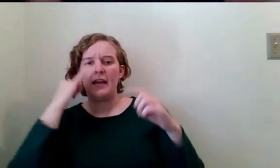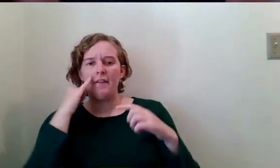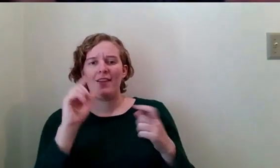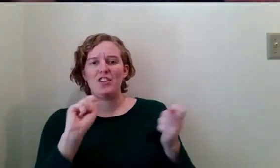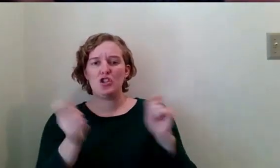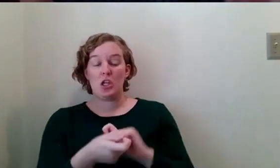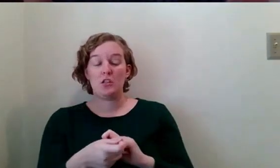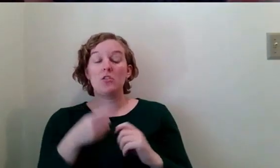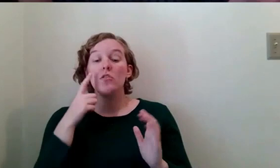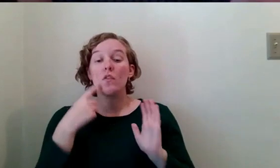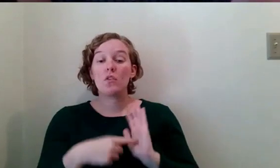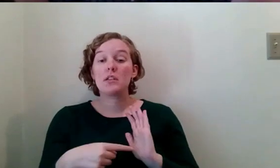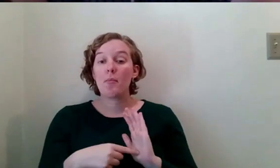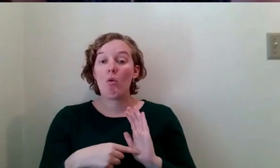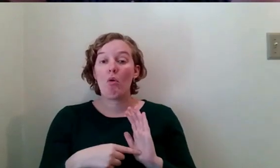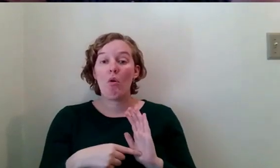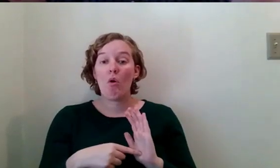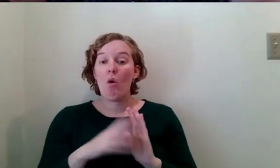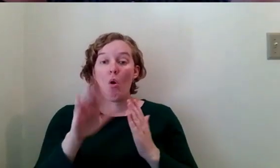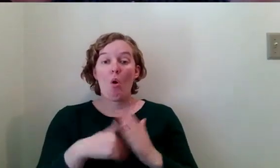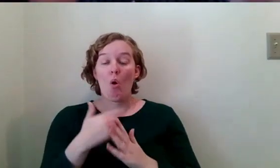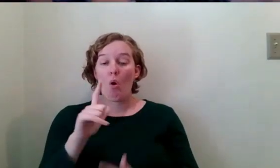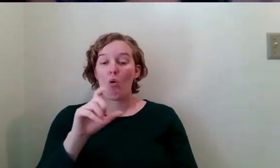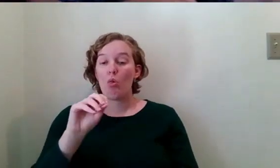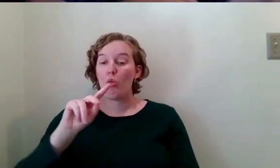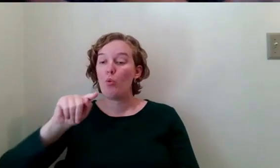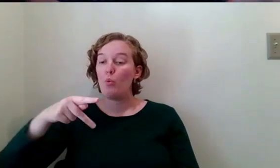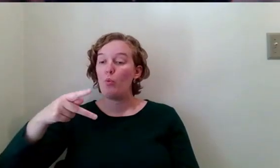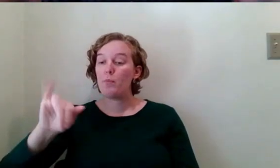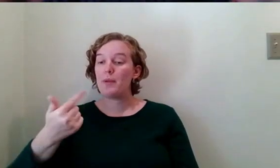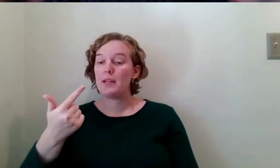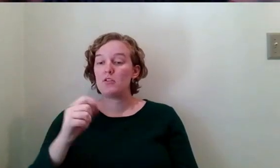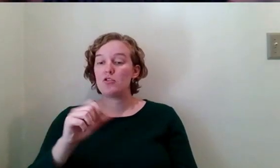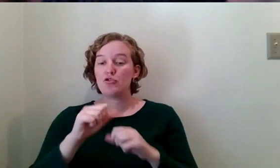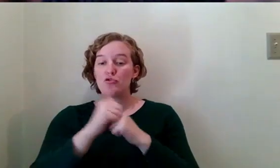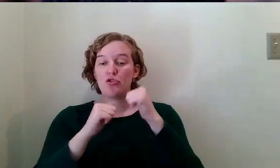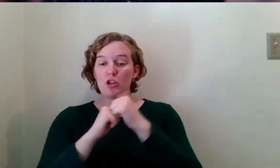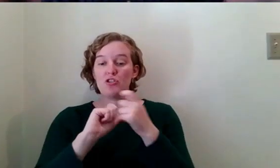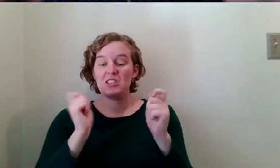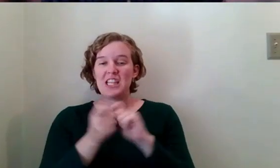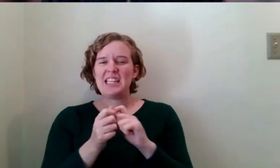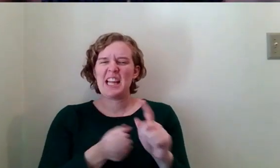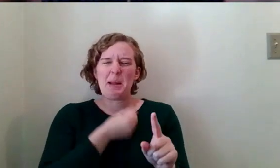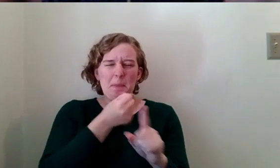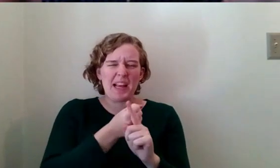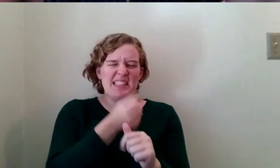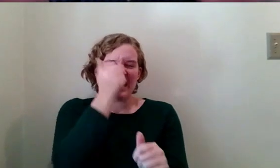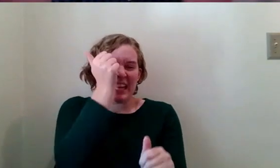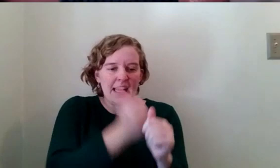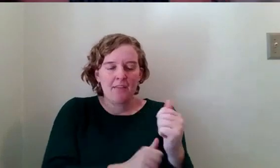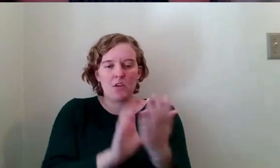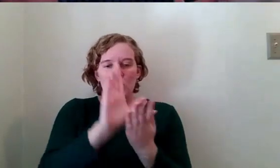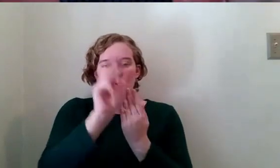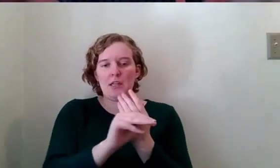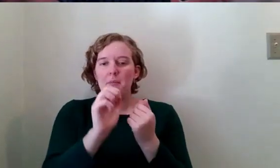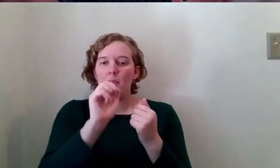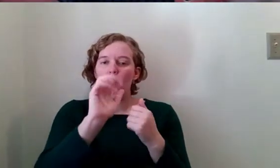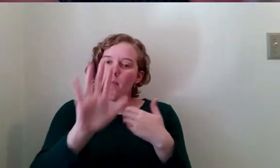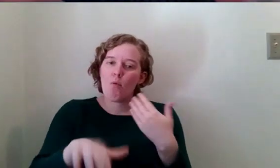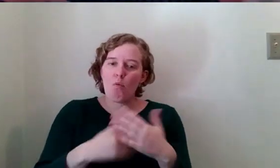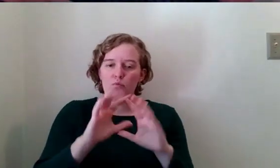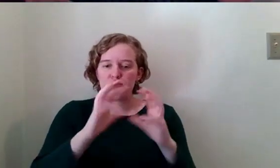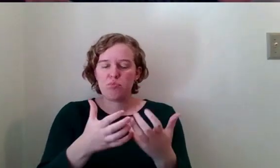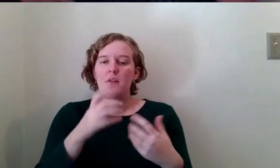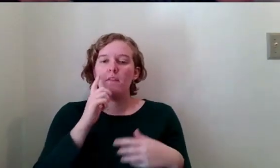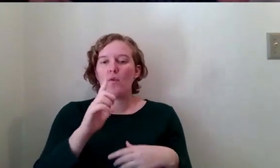For example, if all of a sudden all the looping structures change, that impacts every curriculum everywhere for computer science education. So what you